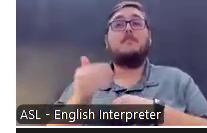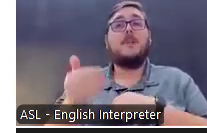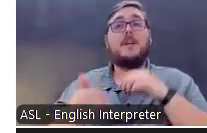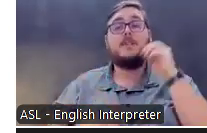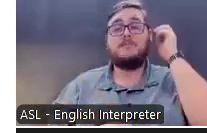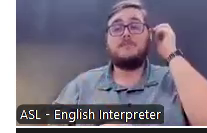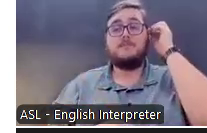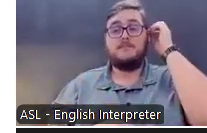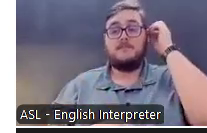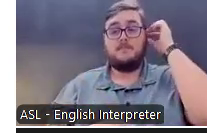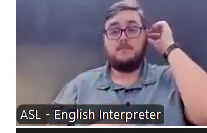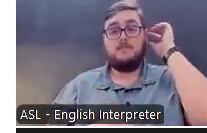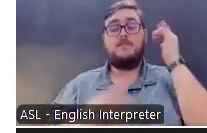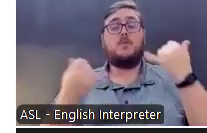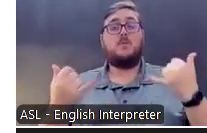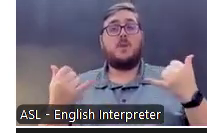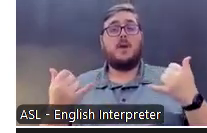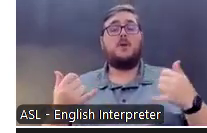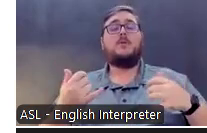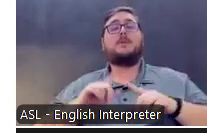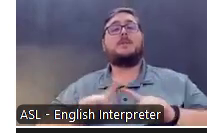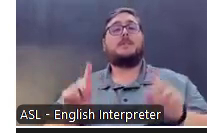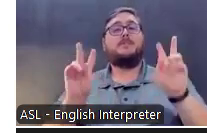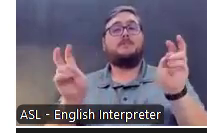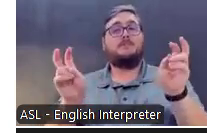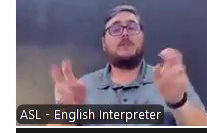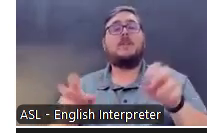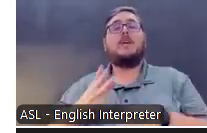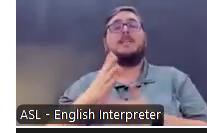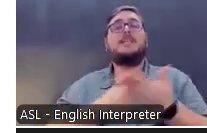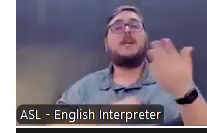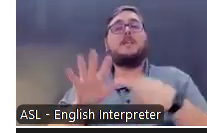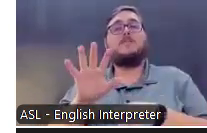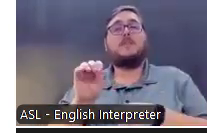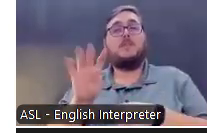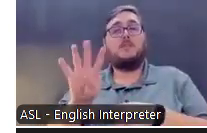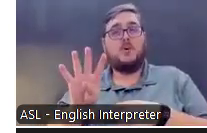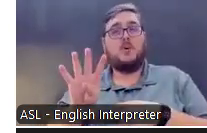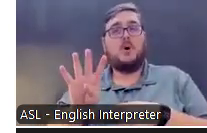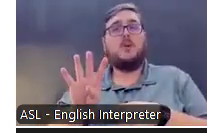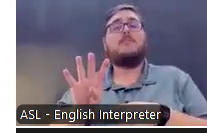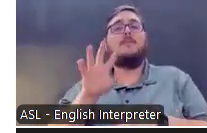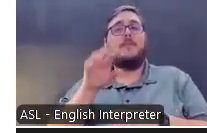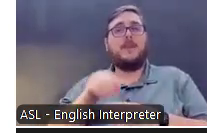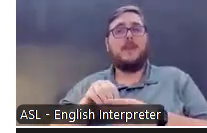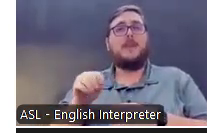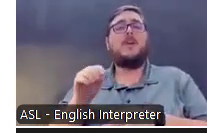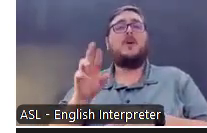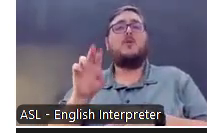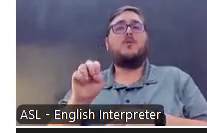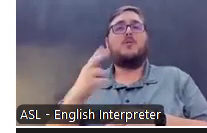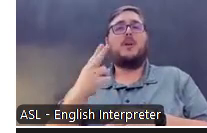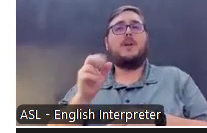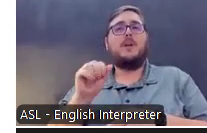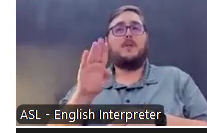Now we're going to change directions and talk about Section 504 of the Rehabilitation Act of 1973. This is